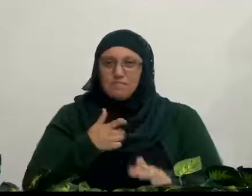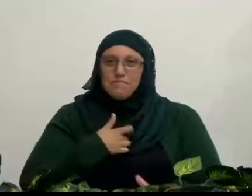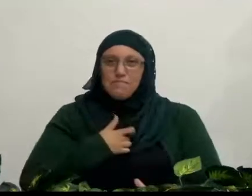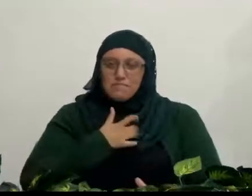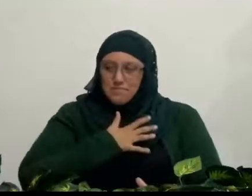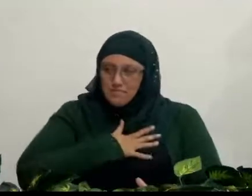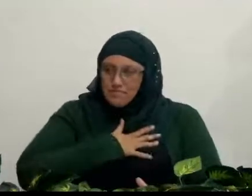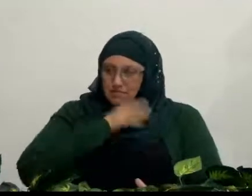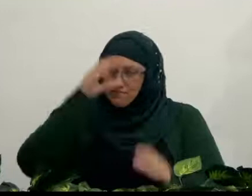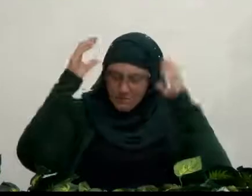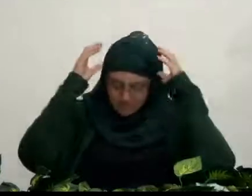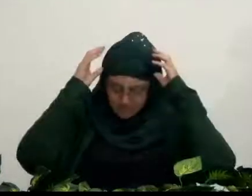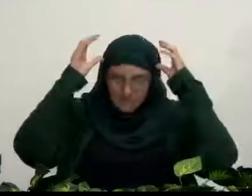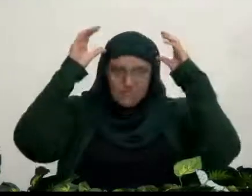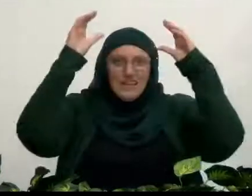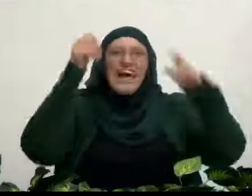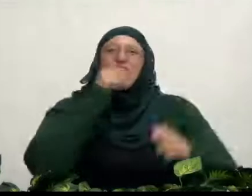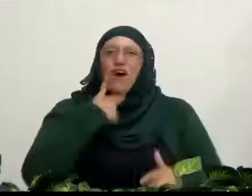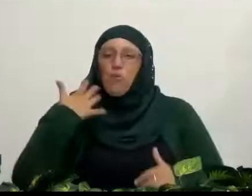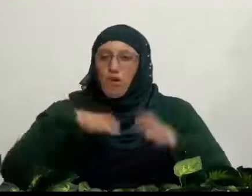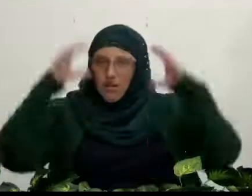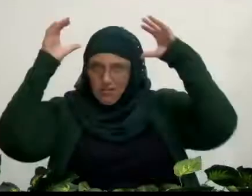for you. If I could, I would put it on your head.